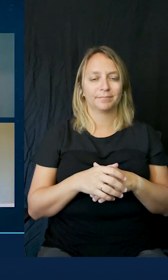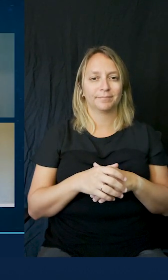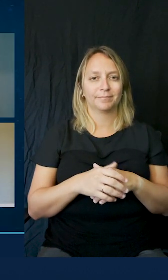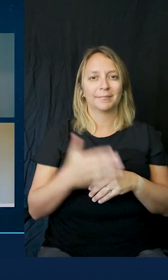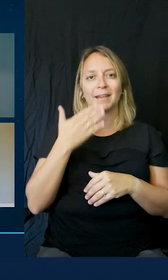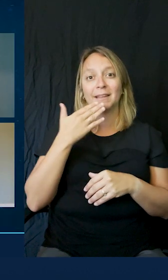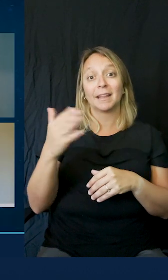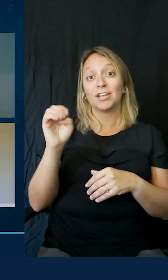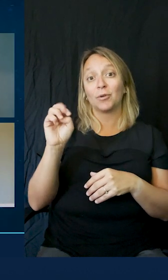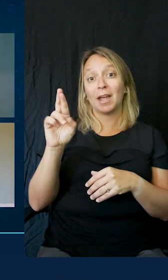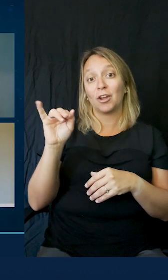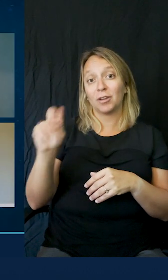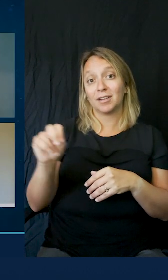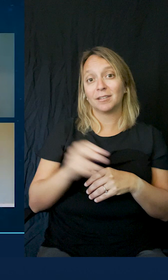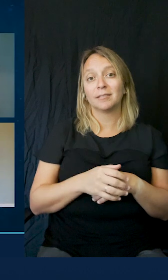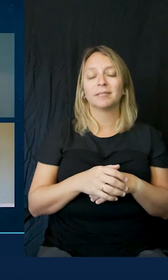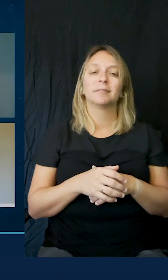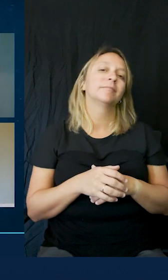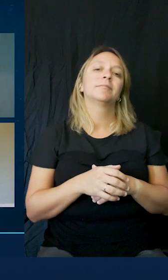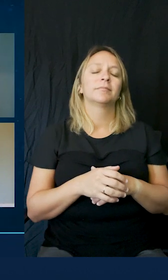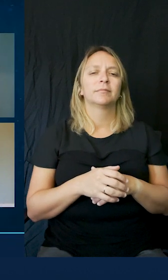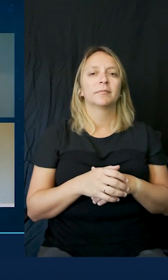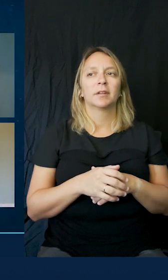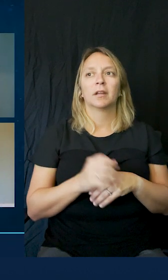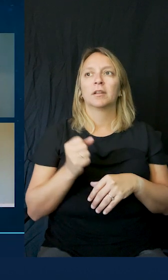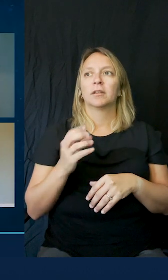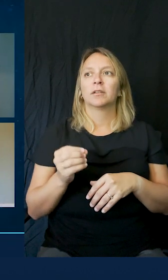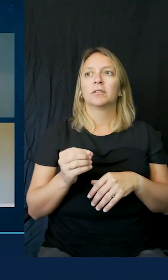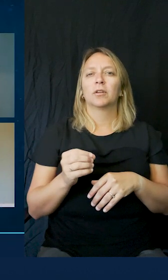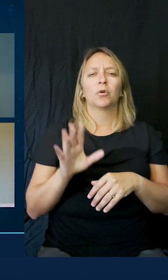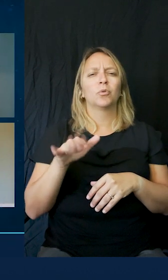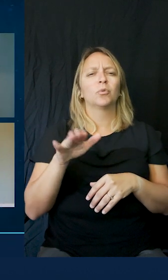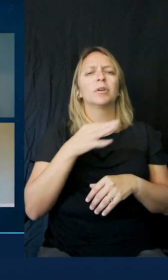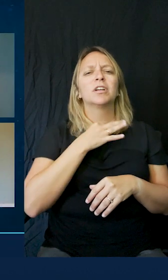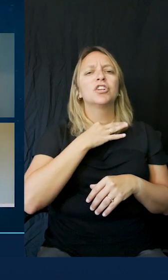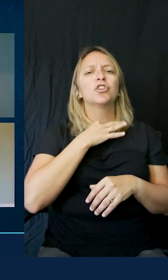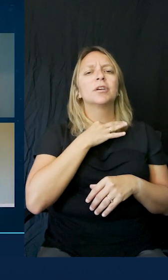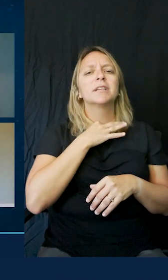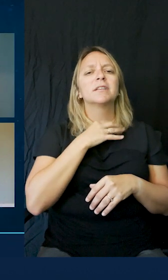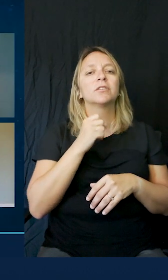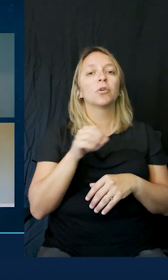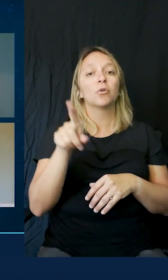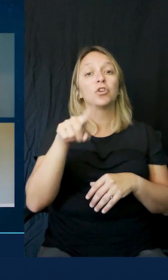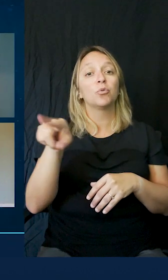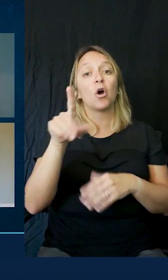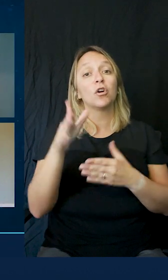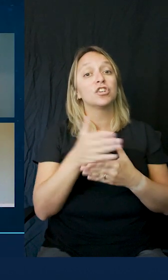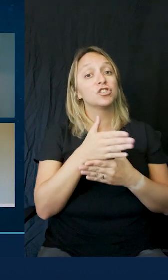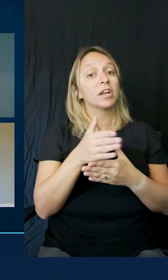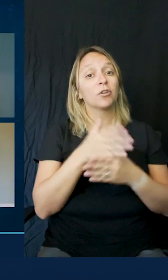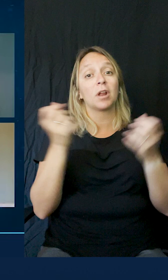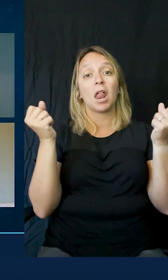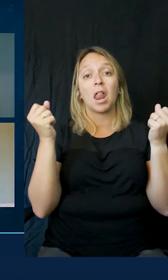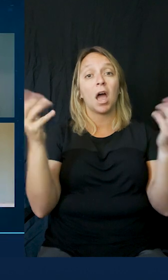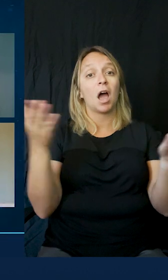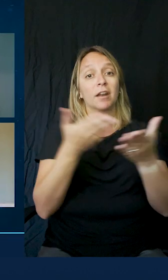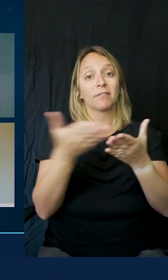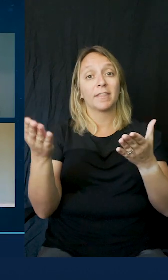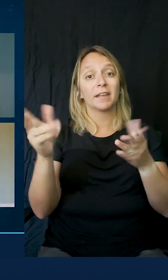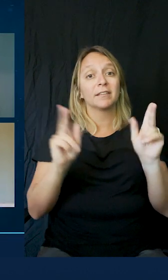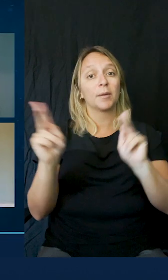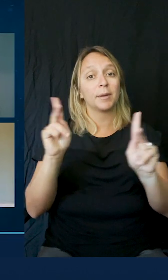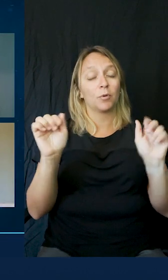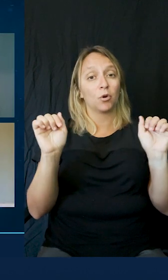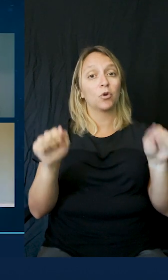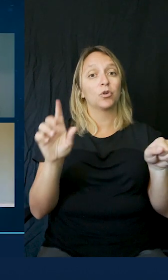Thank you, Erin. So I'm curious if you all shared a lot of stuff that people could do